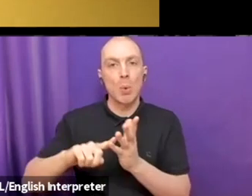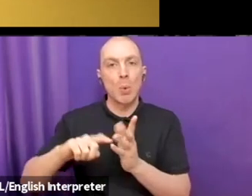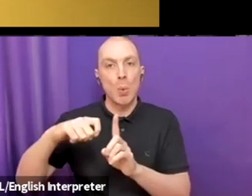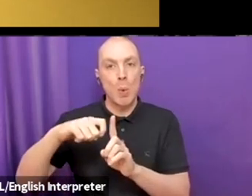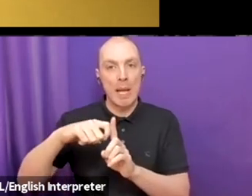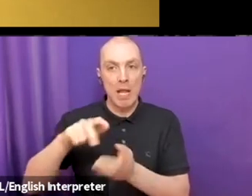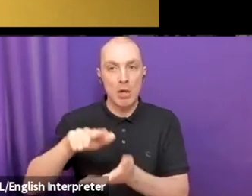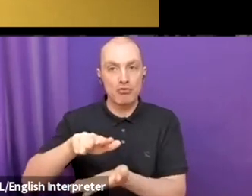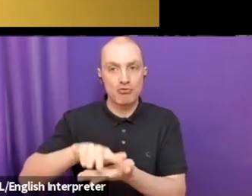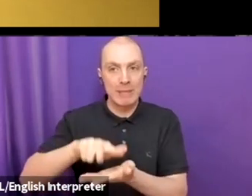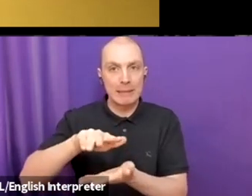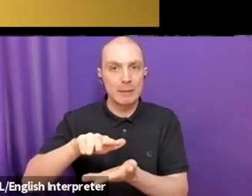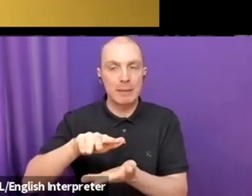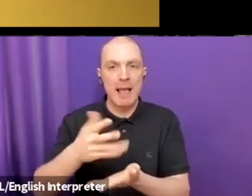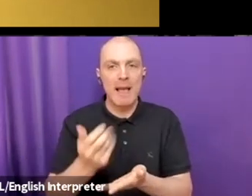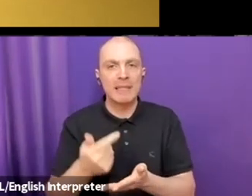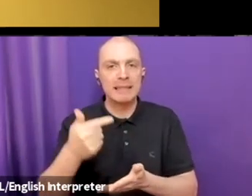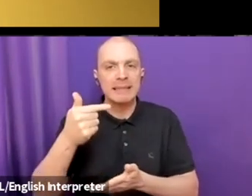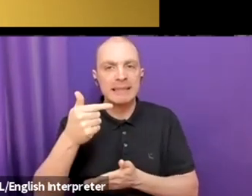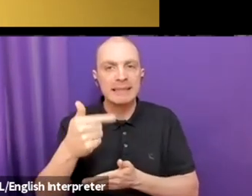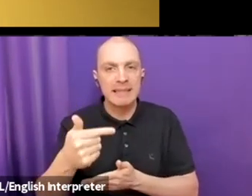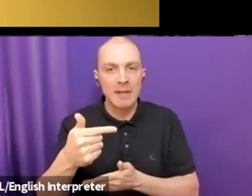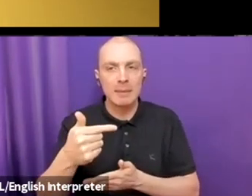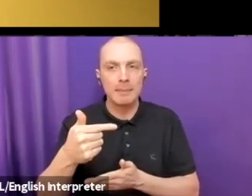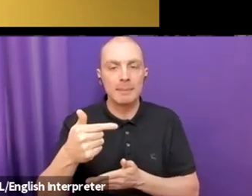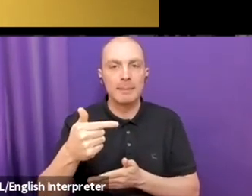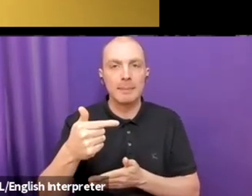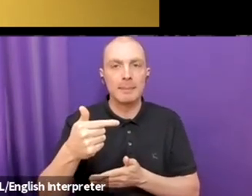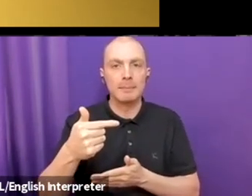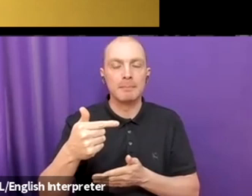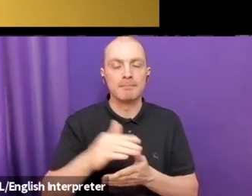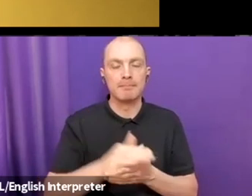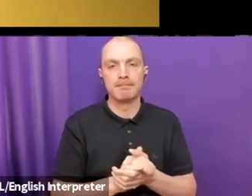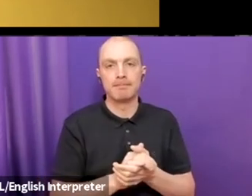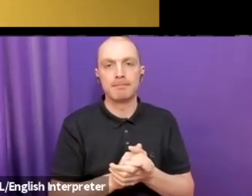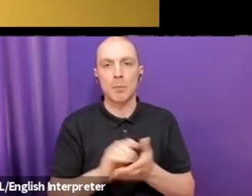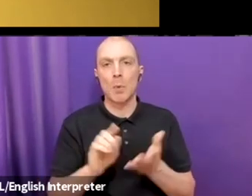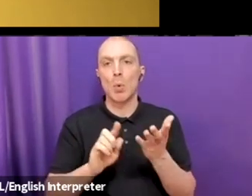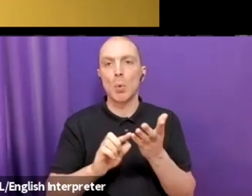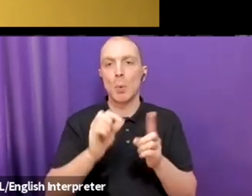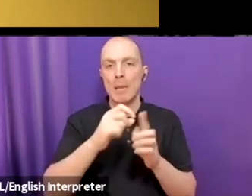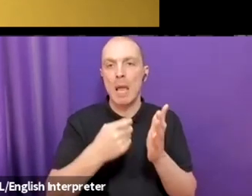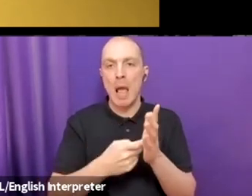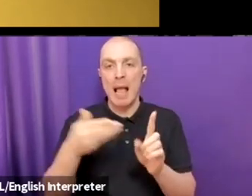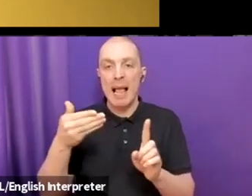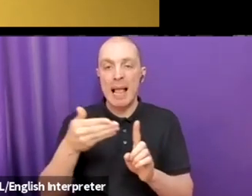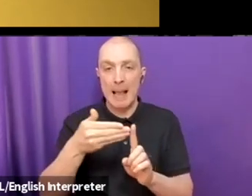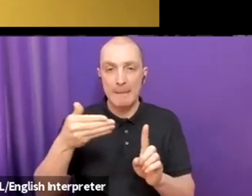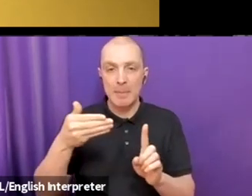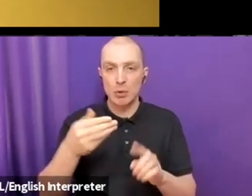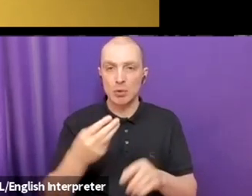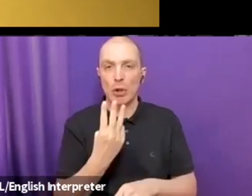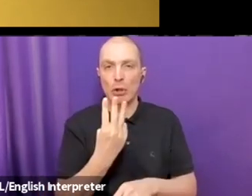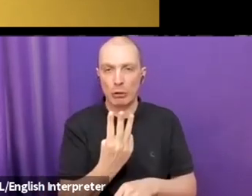as you know, there are 7 of them. So in terms of the purpose of the UPR, I see 3 clear drivers.